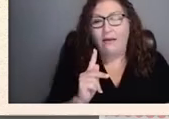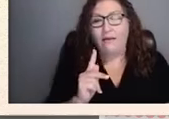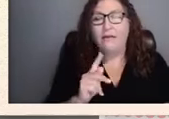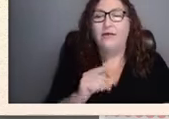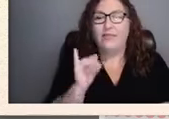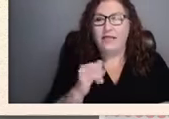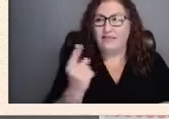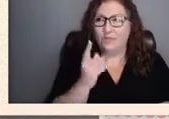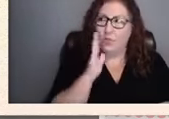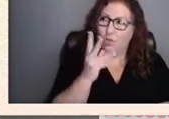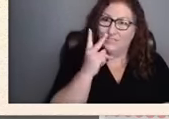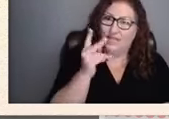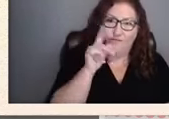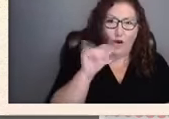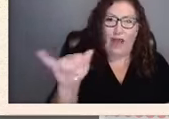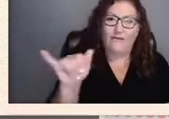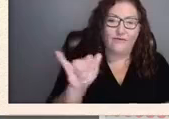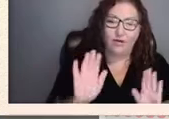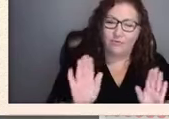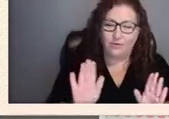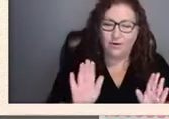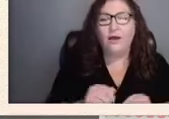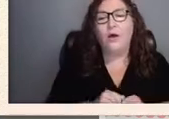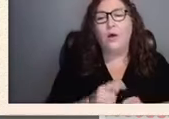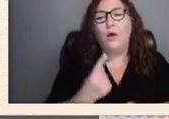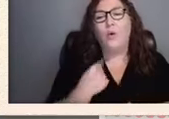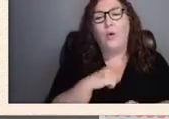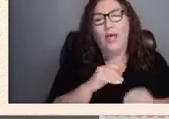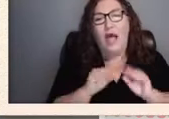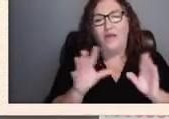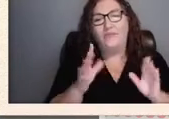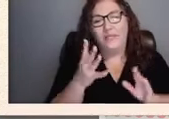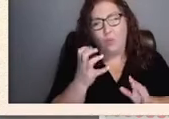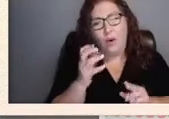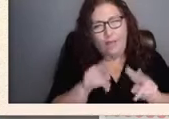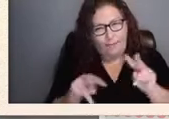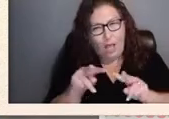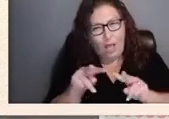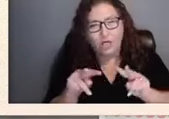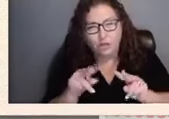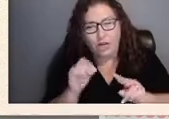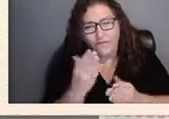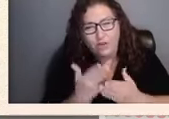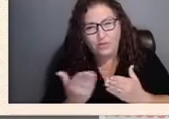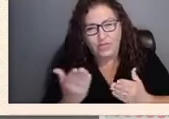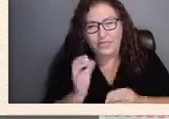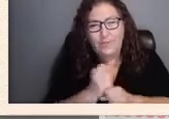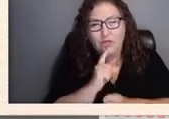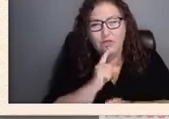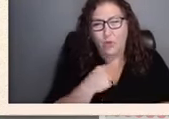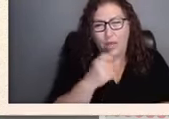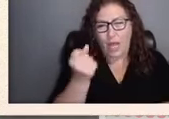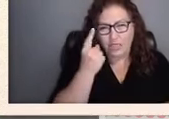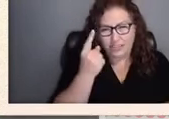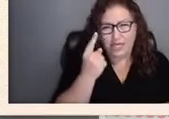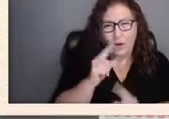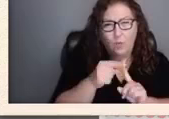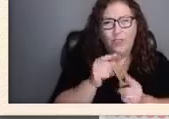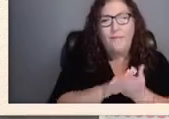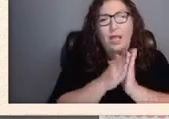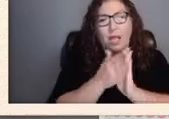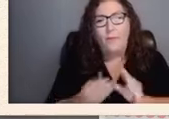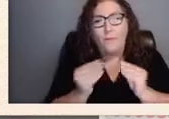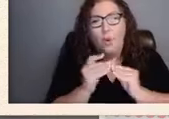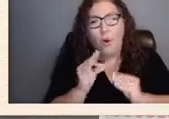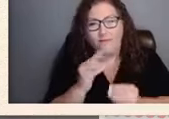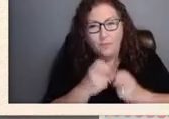forever. We obviously want to be monitoring of these things and make sure we understand when they become more of a clinical concern. But there is